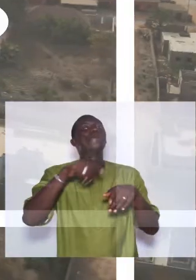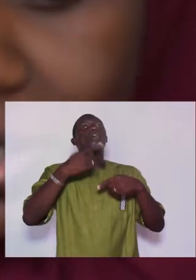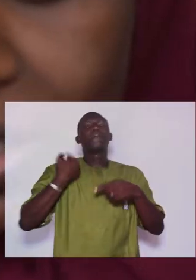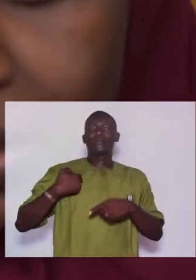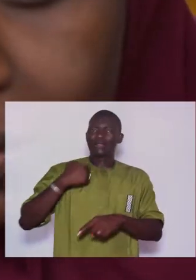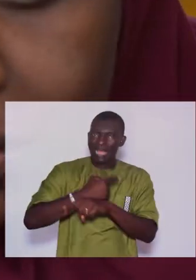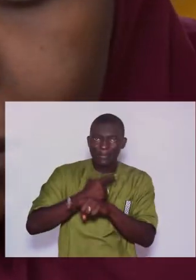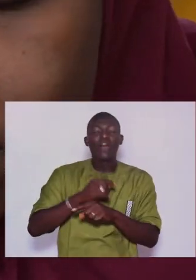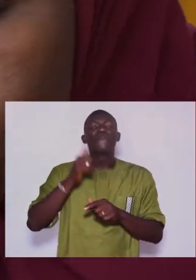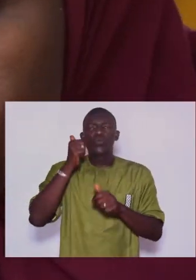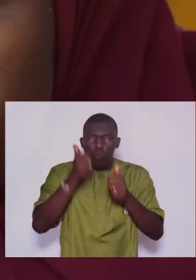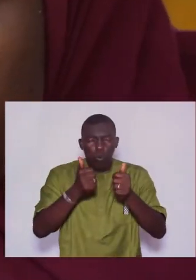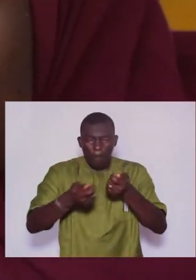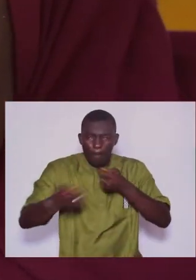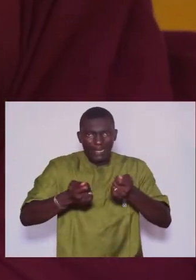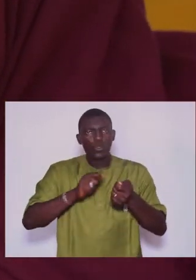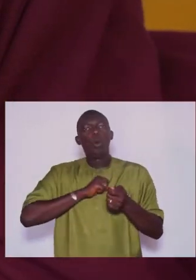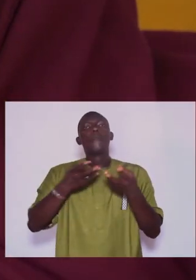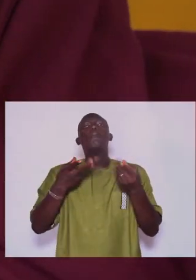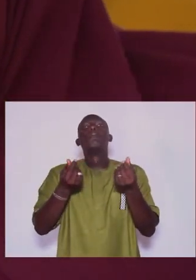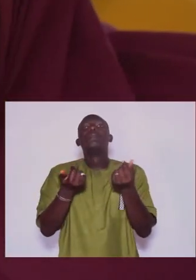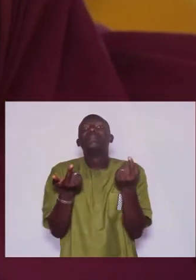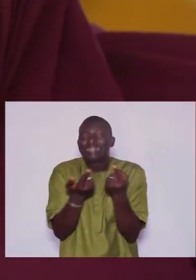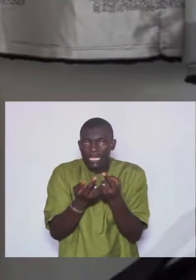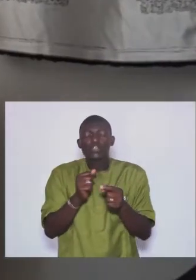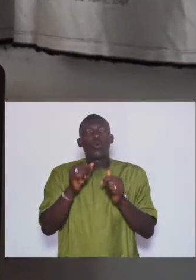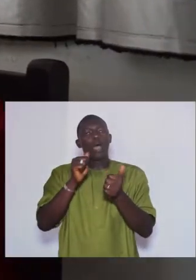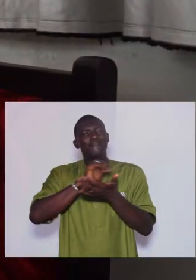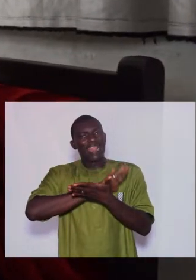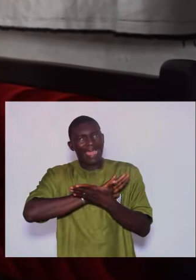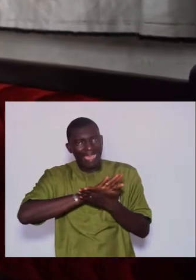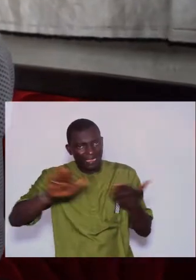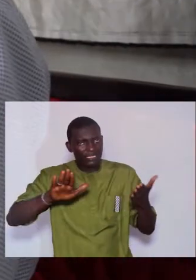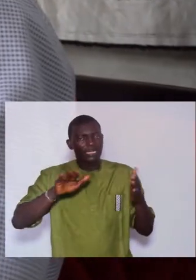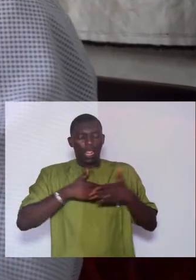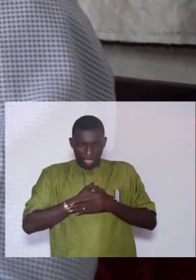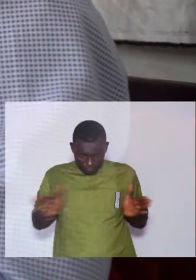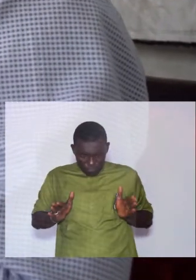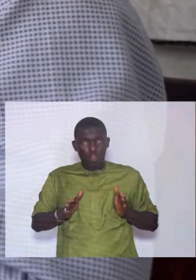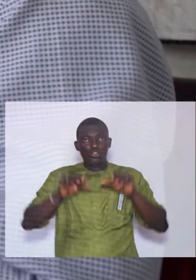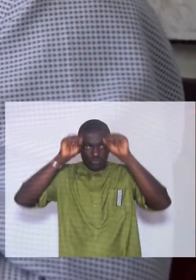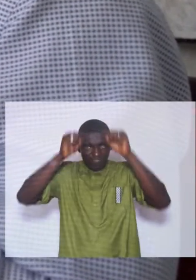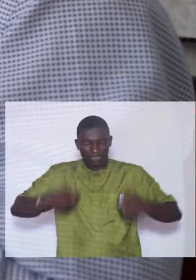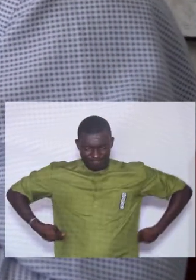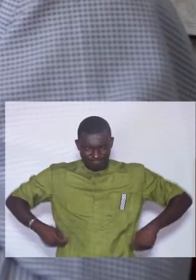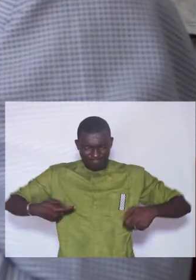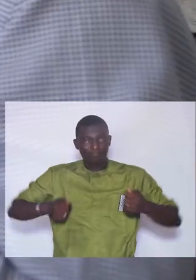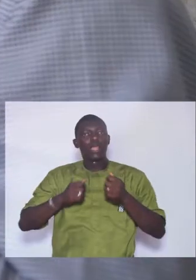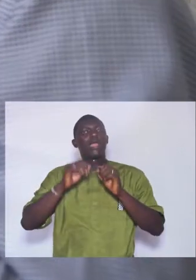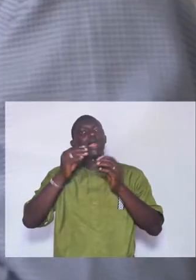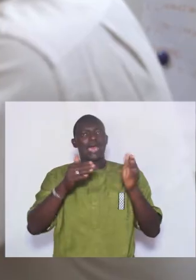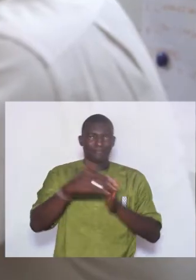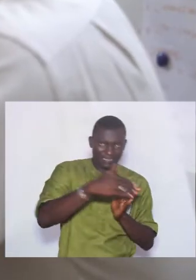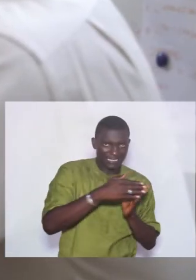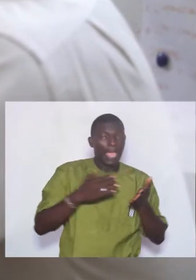their resources, thereby promoting accountability and transparency in the public finance administration. Citizens are able